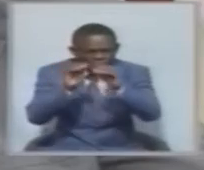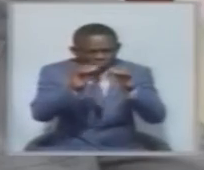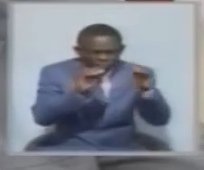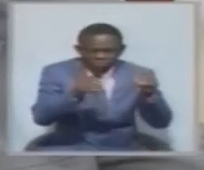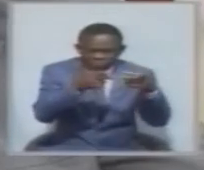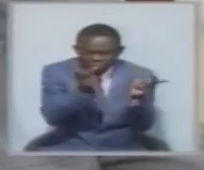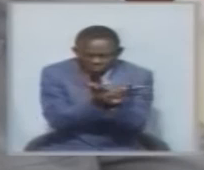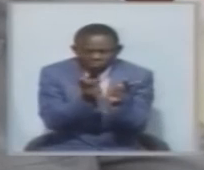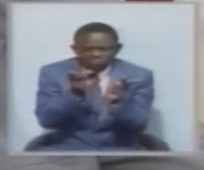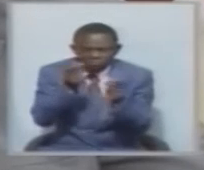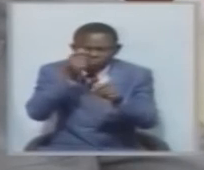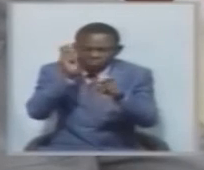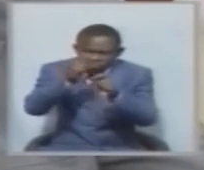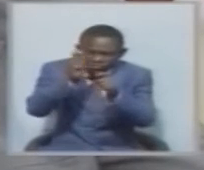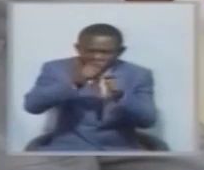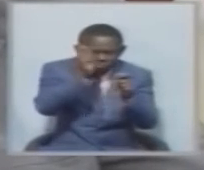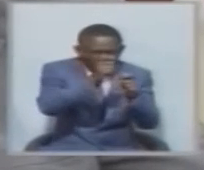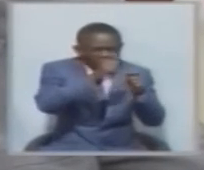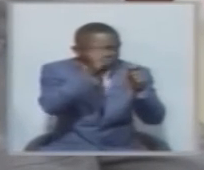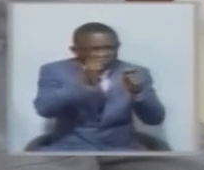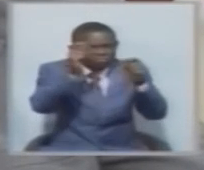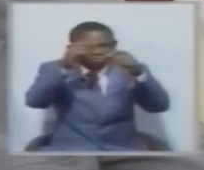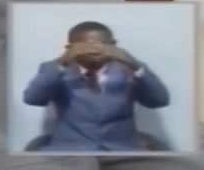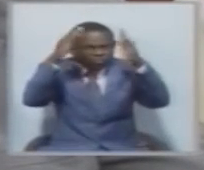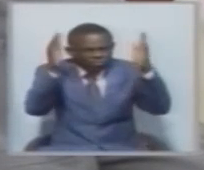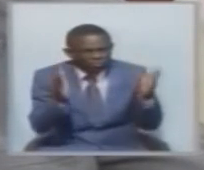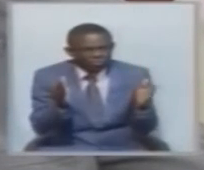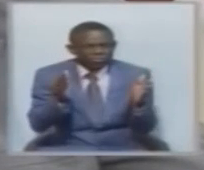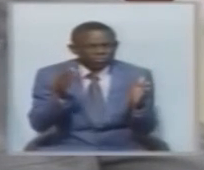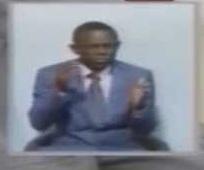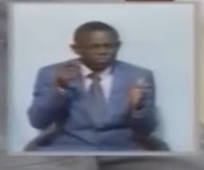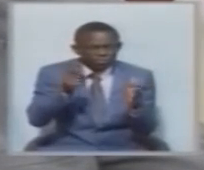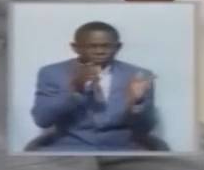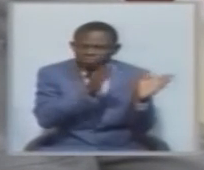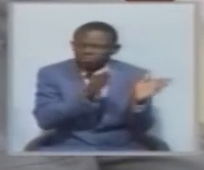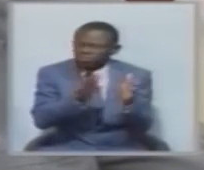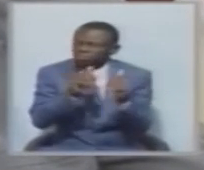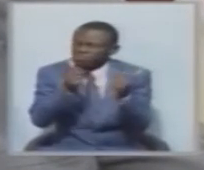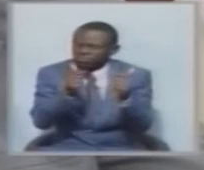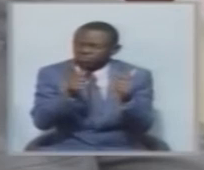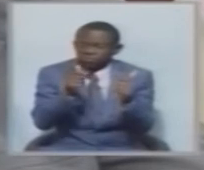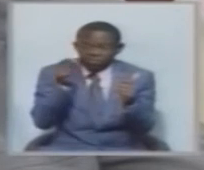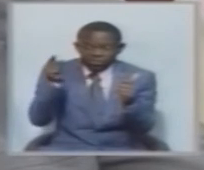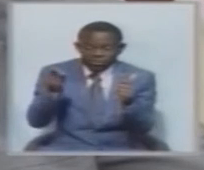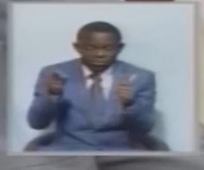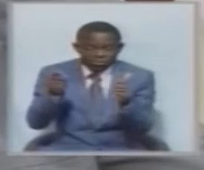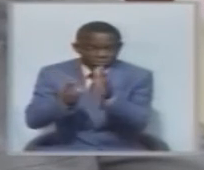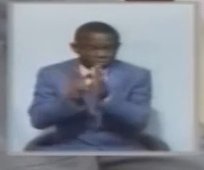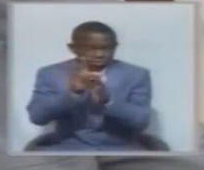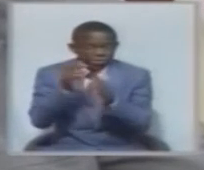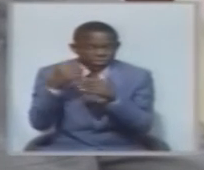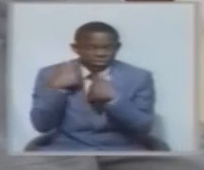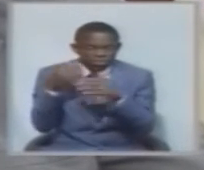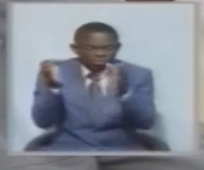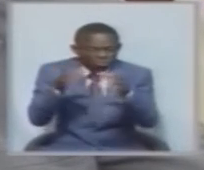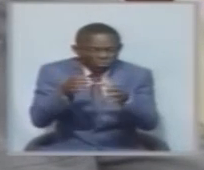the infrastructure, which is on schedule. We have a number of committees looking at the protocols,